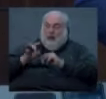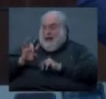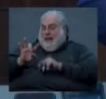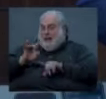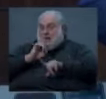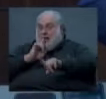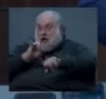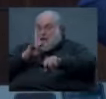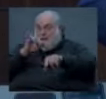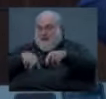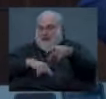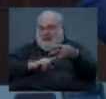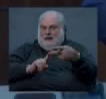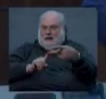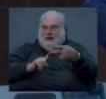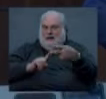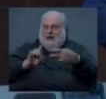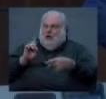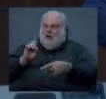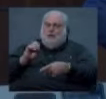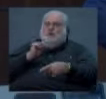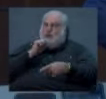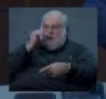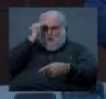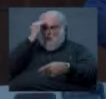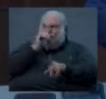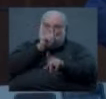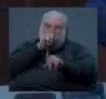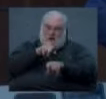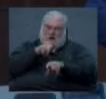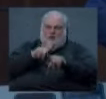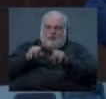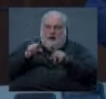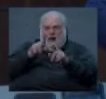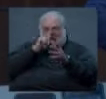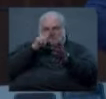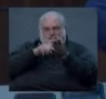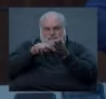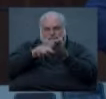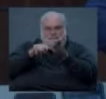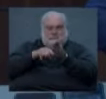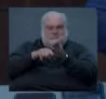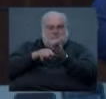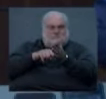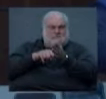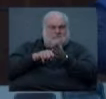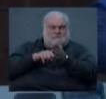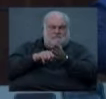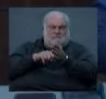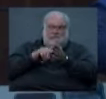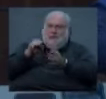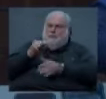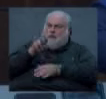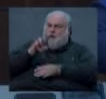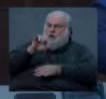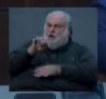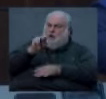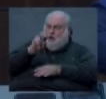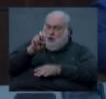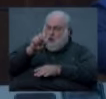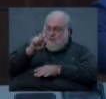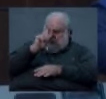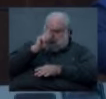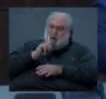your question, I do not know that answer, but I will get it for you. Mr. Jones, could you make certain that I get